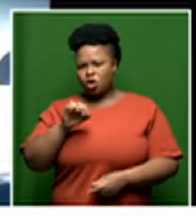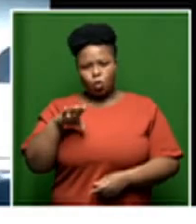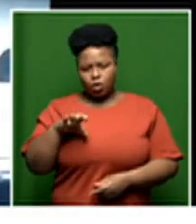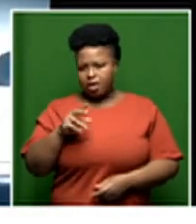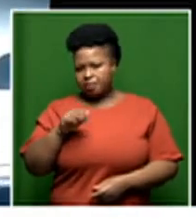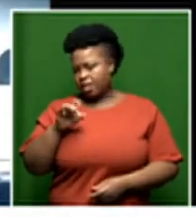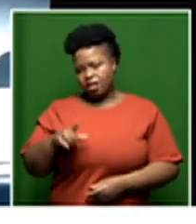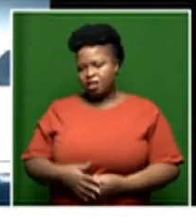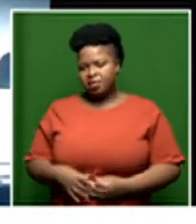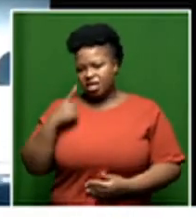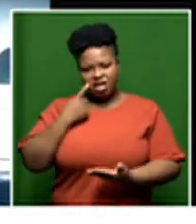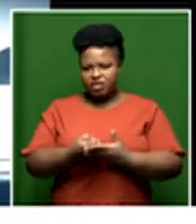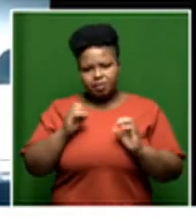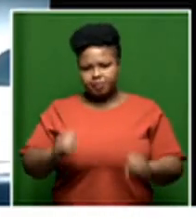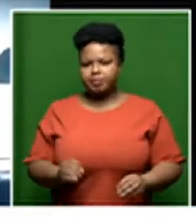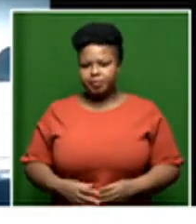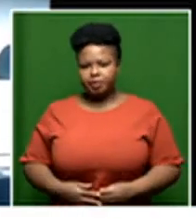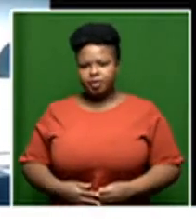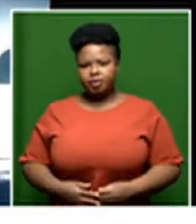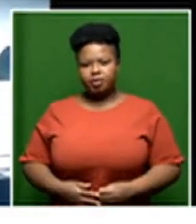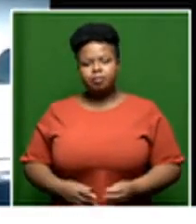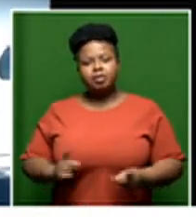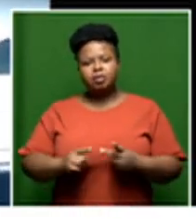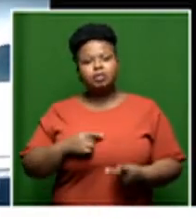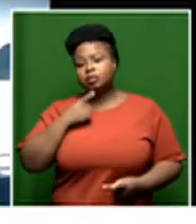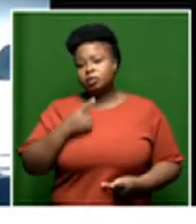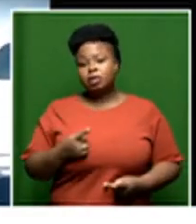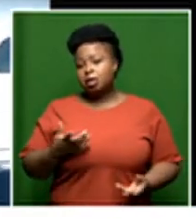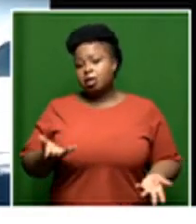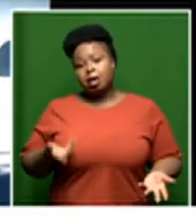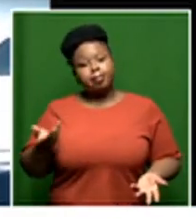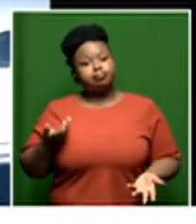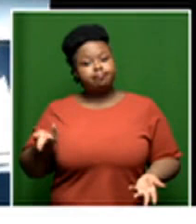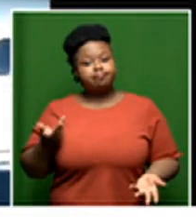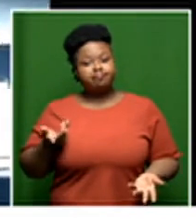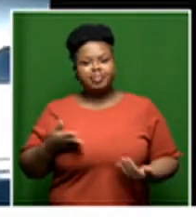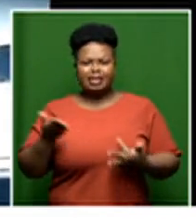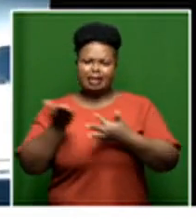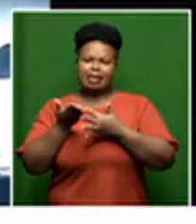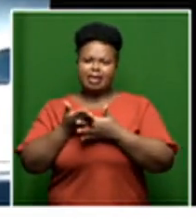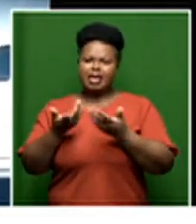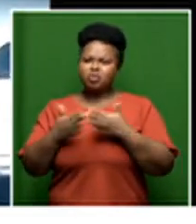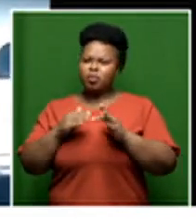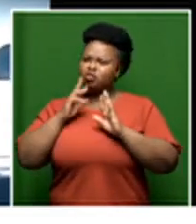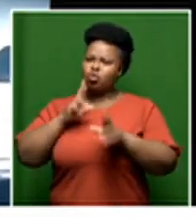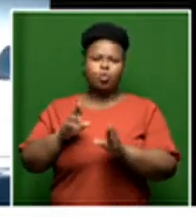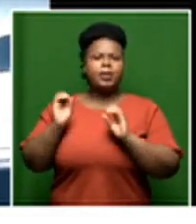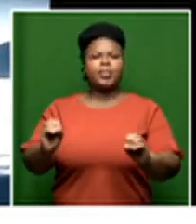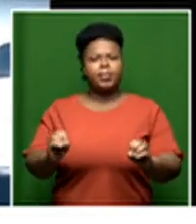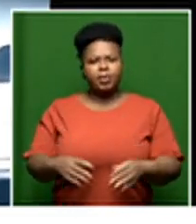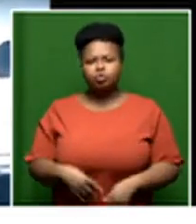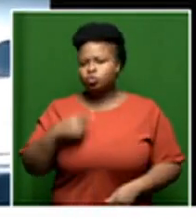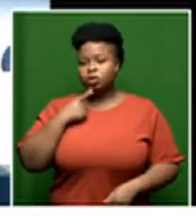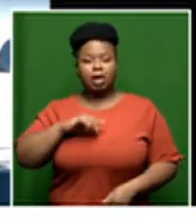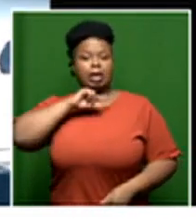Eymael. And there is no evidence that states that or there is no case against Luc Eymael that has been placed or been